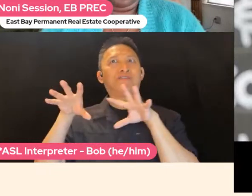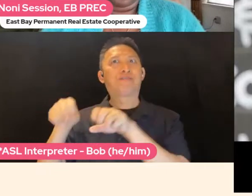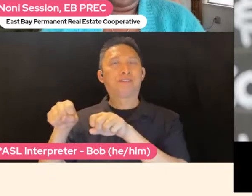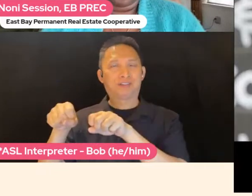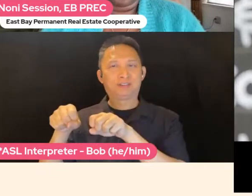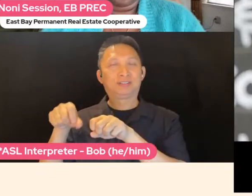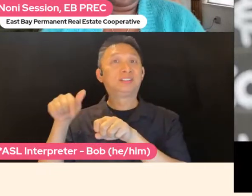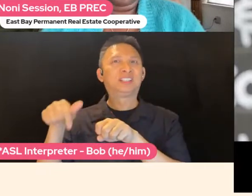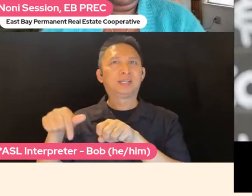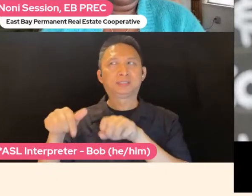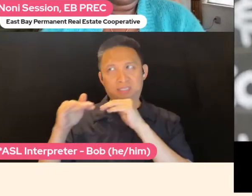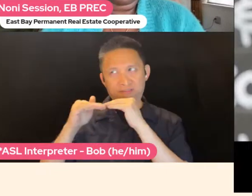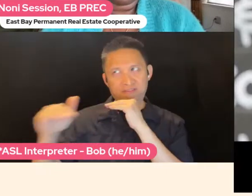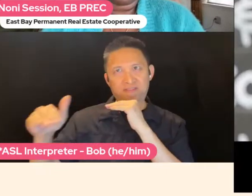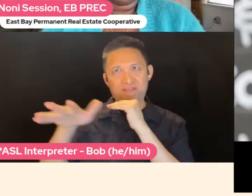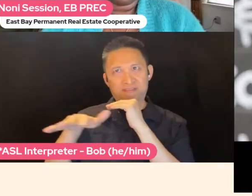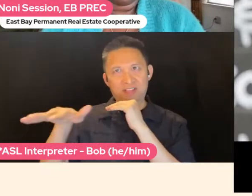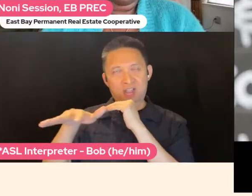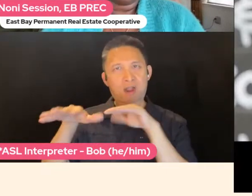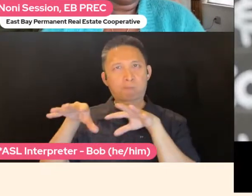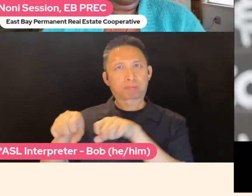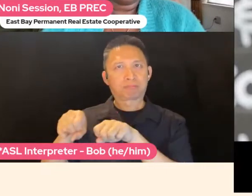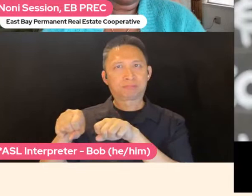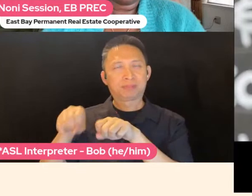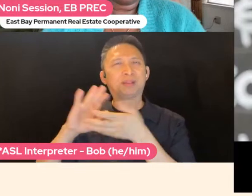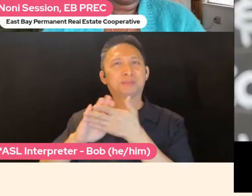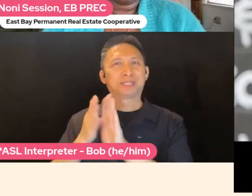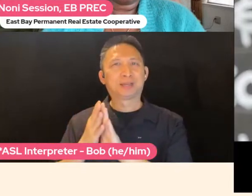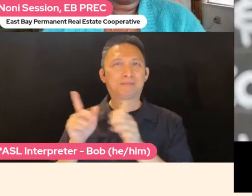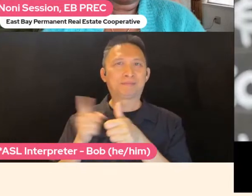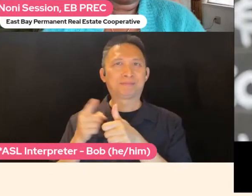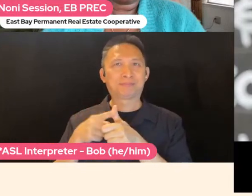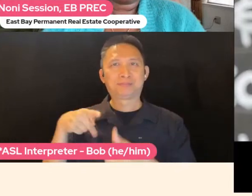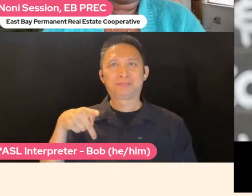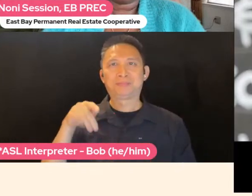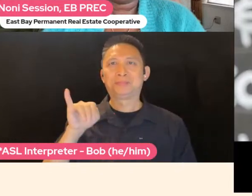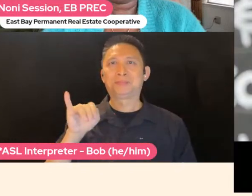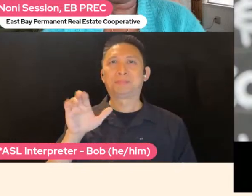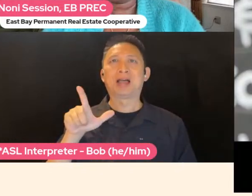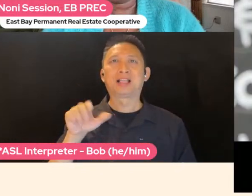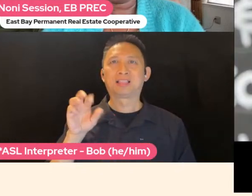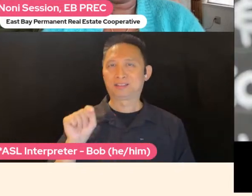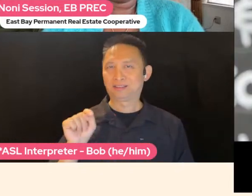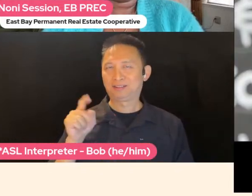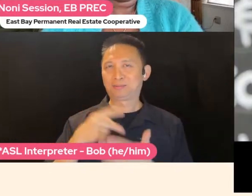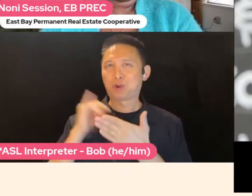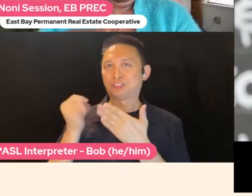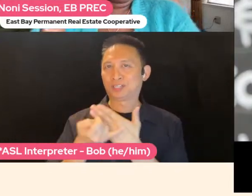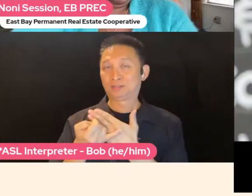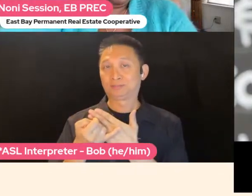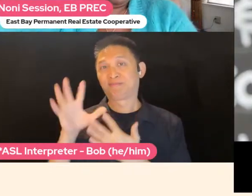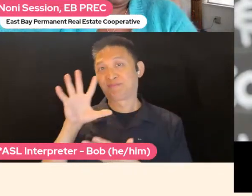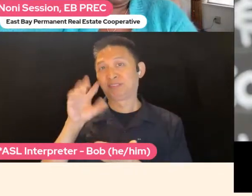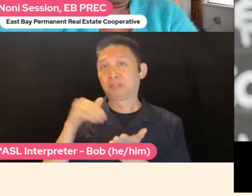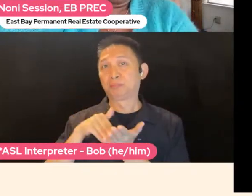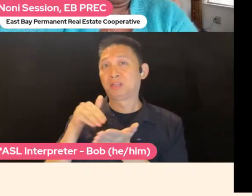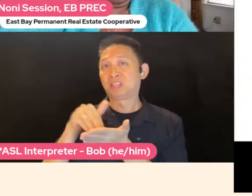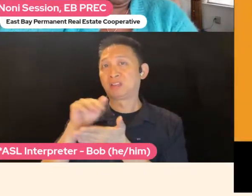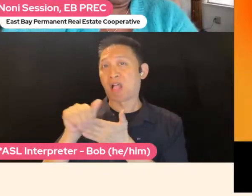West Oakland. And it is the pilot project of our $50 million land and housing acquisition fund. Invest today.